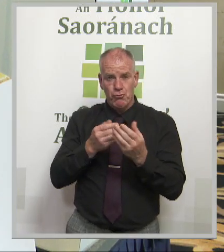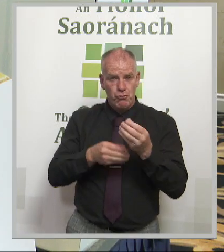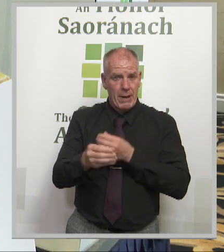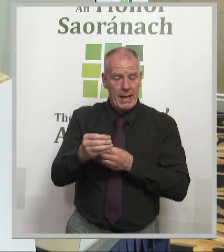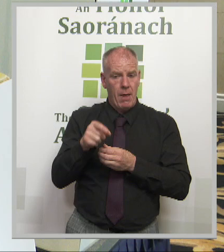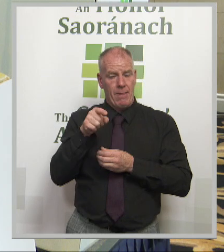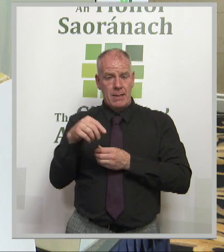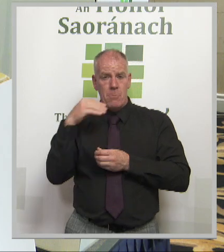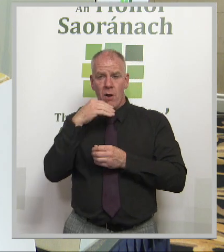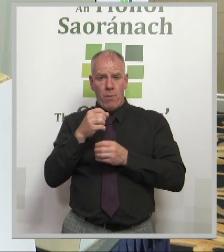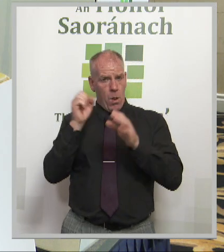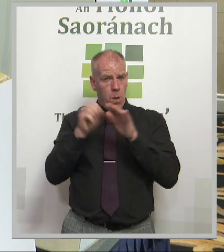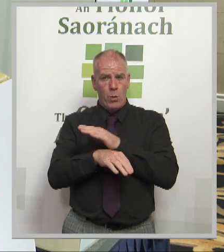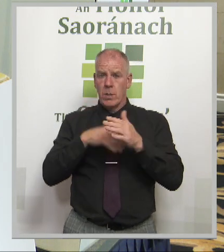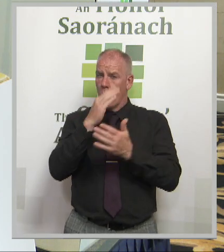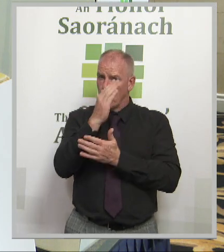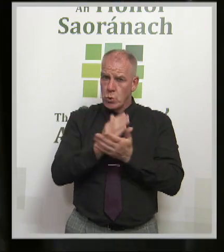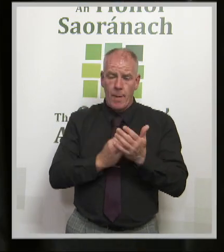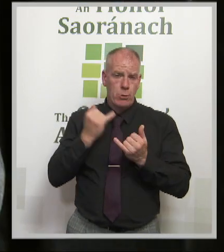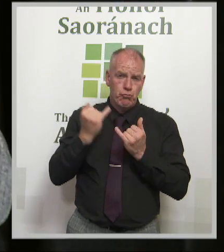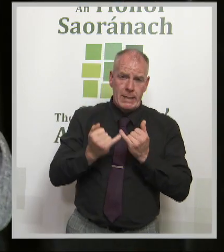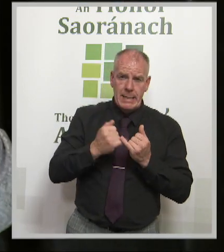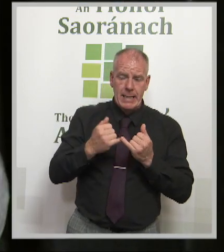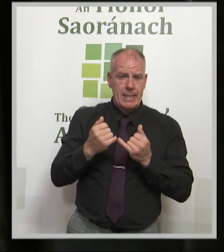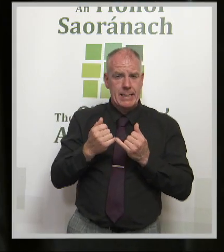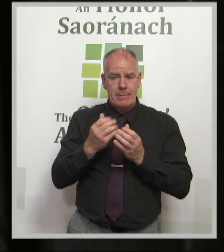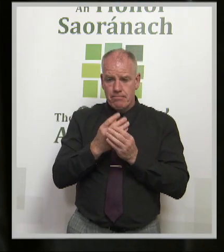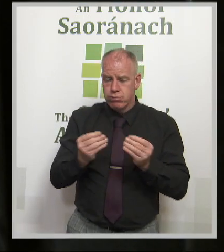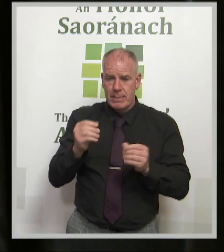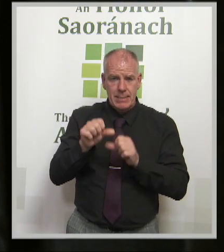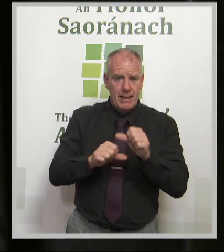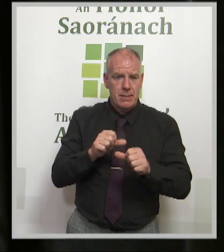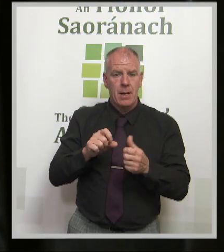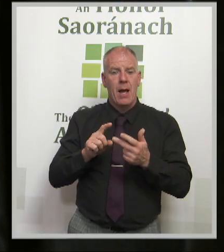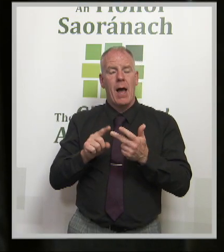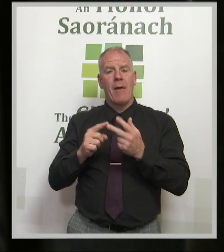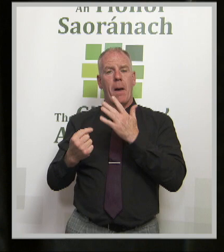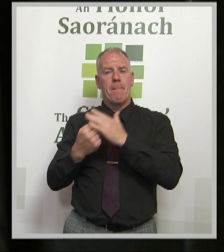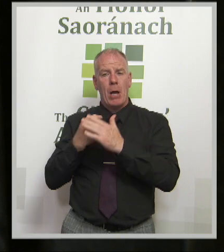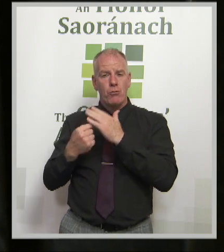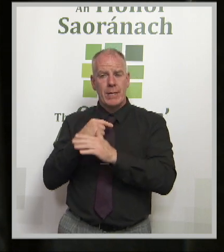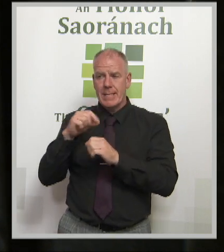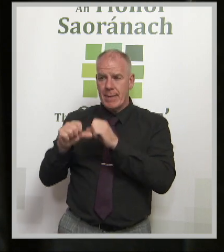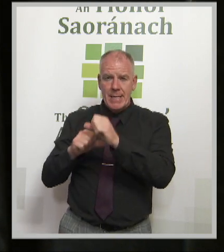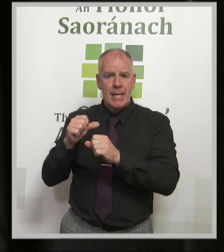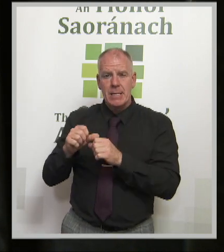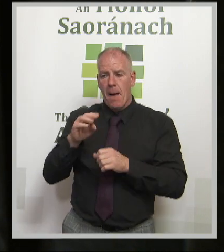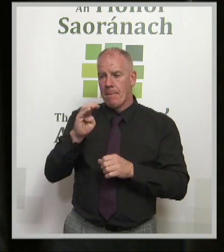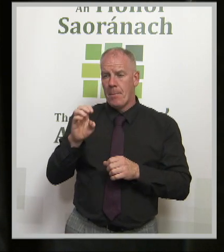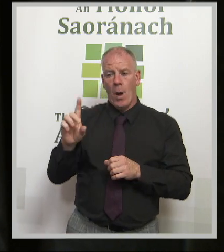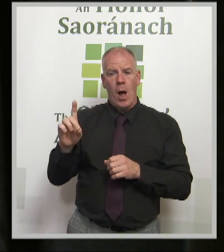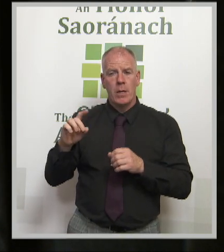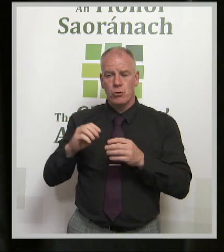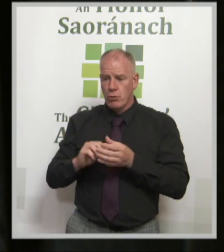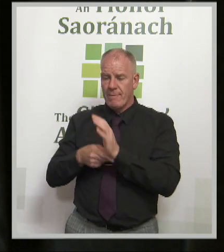some critically endangered species. We have a convention on migratory species called the Bond Convention, which tries to